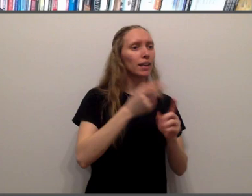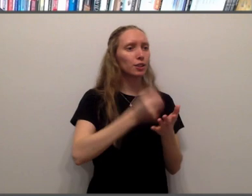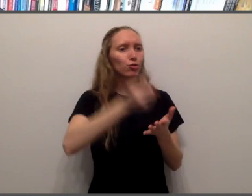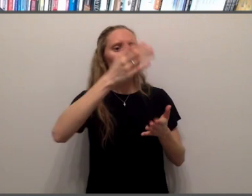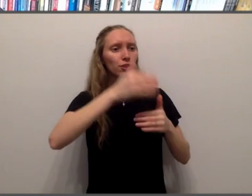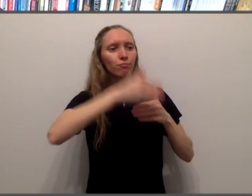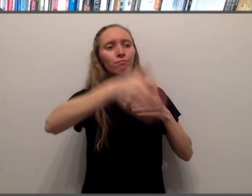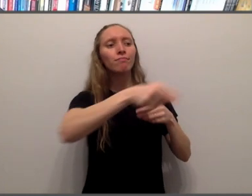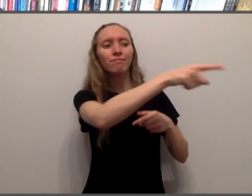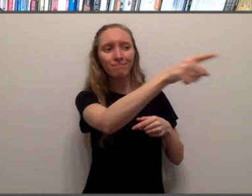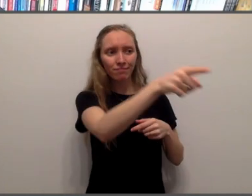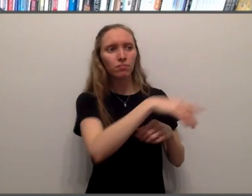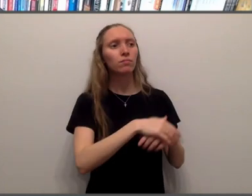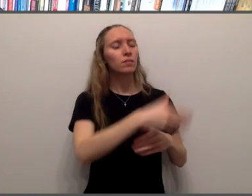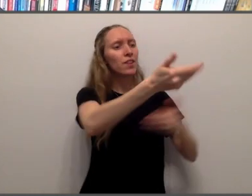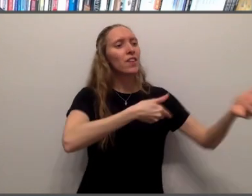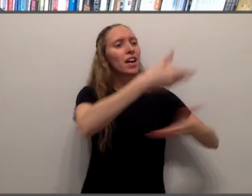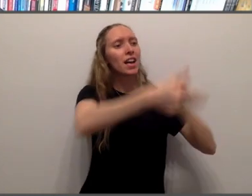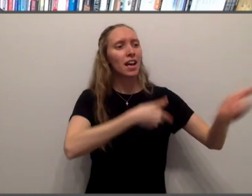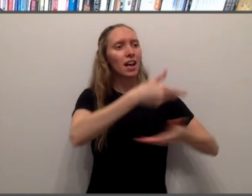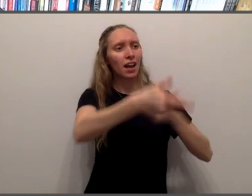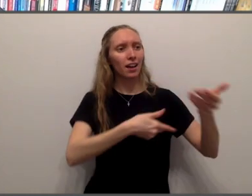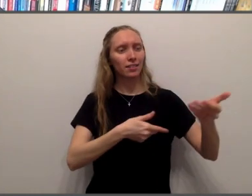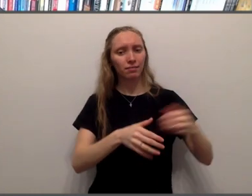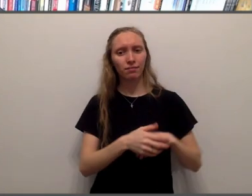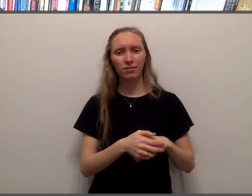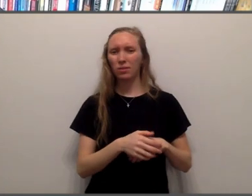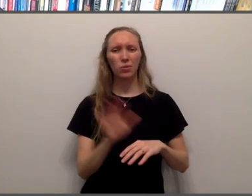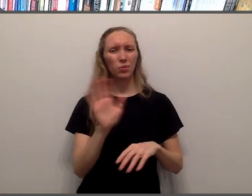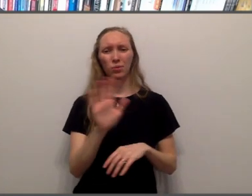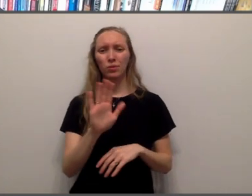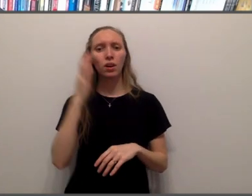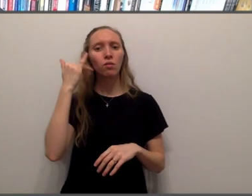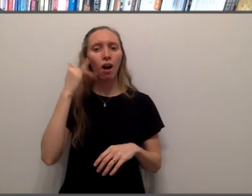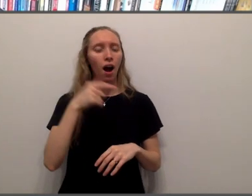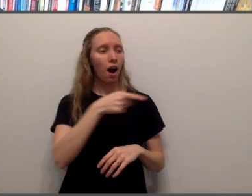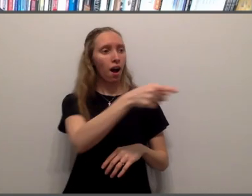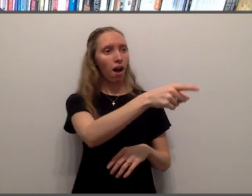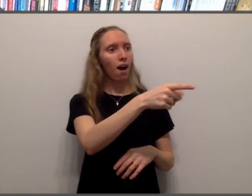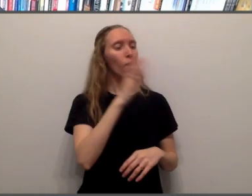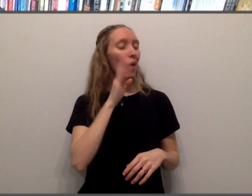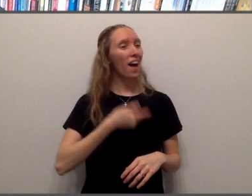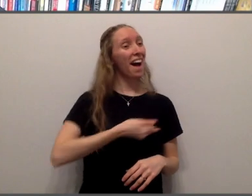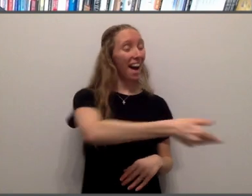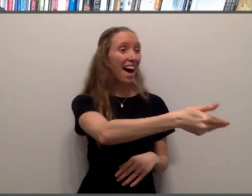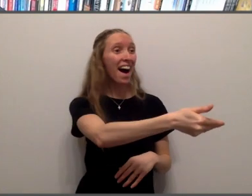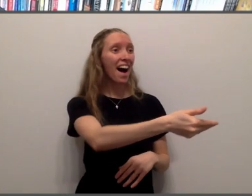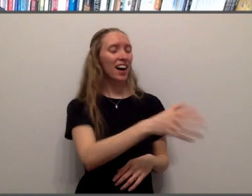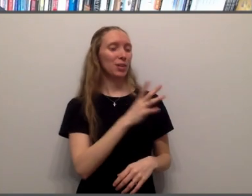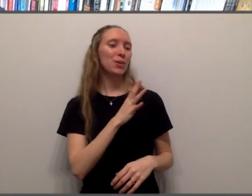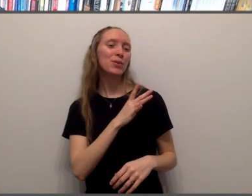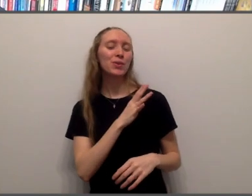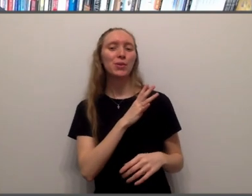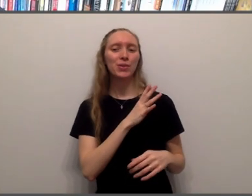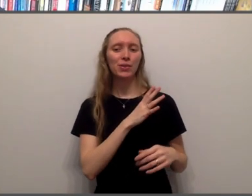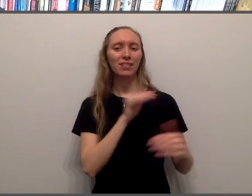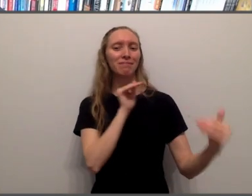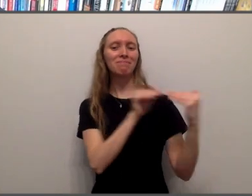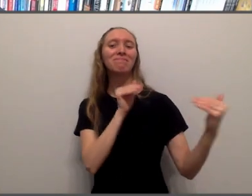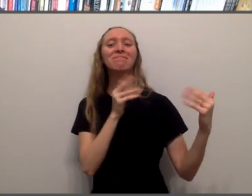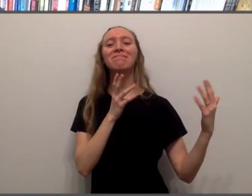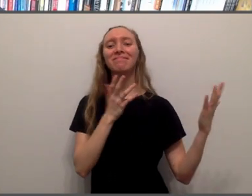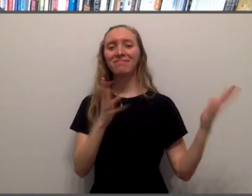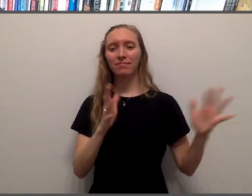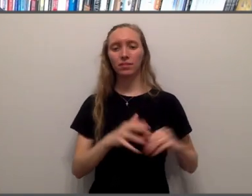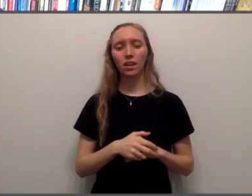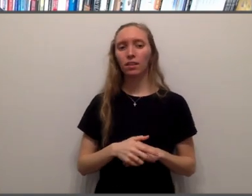reward. Instead, invite the poor, the crippled, the lame, and the blind. Then, at the